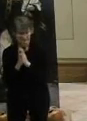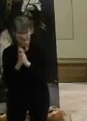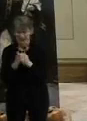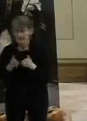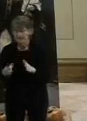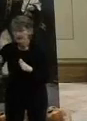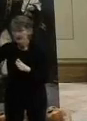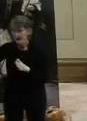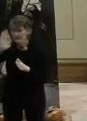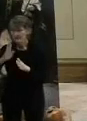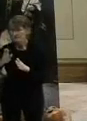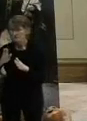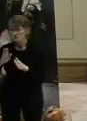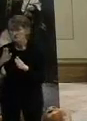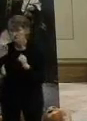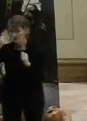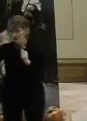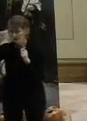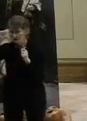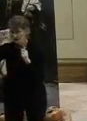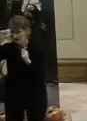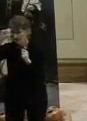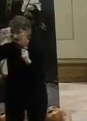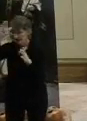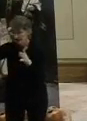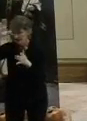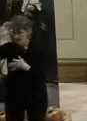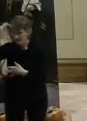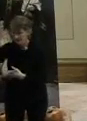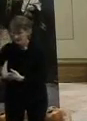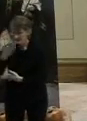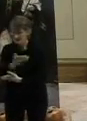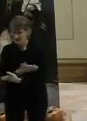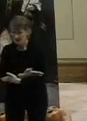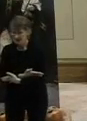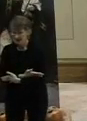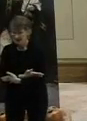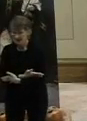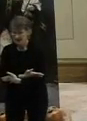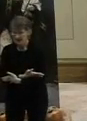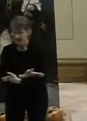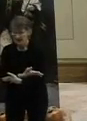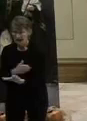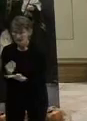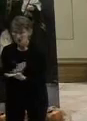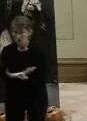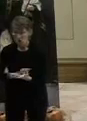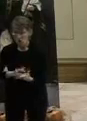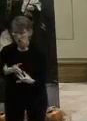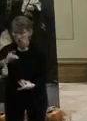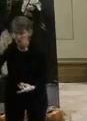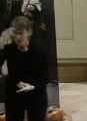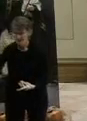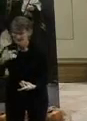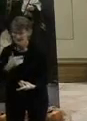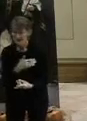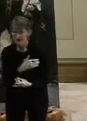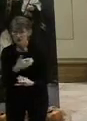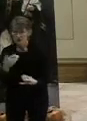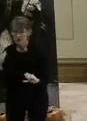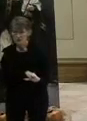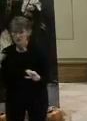spirit. And may Almighty God bless you, the Father and the Son and the Holy